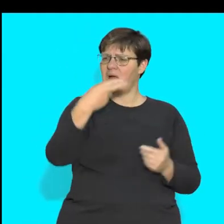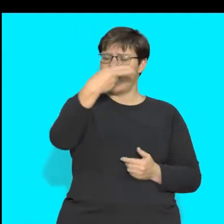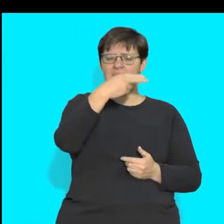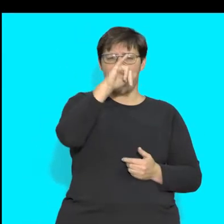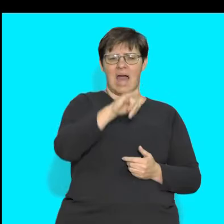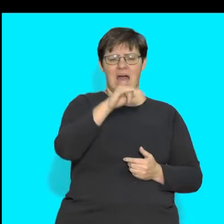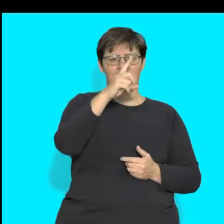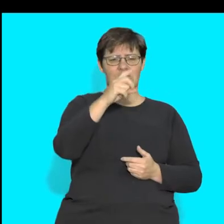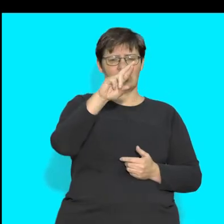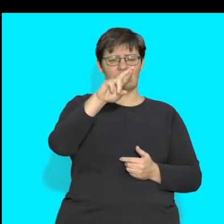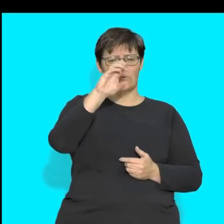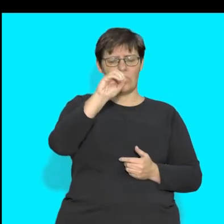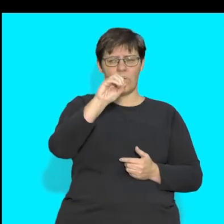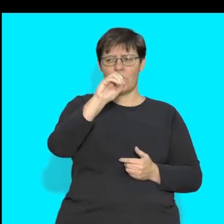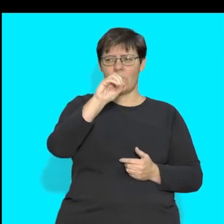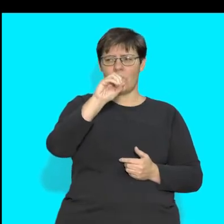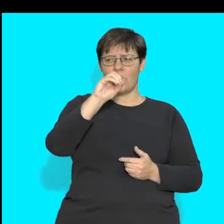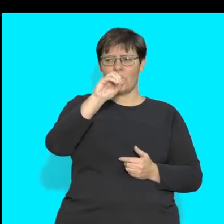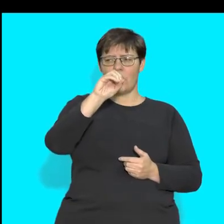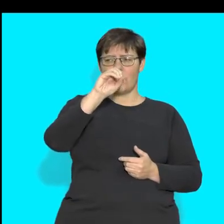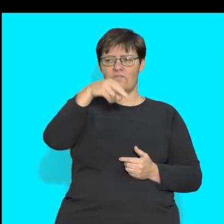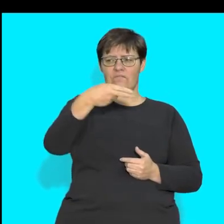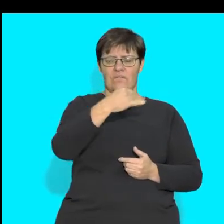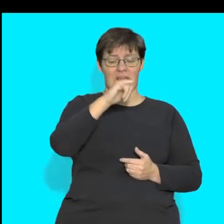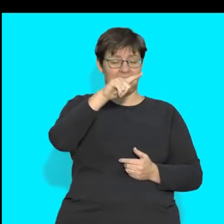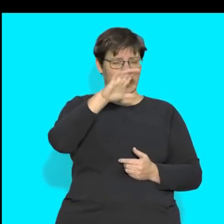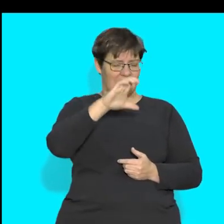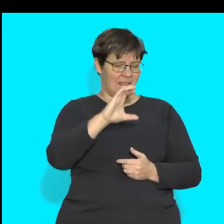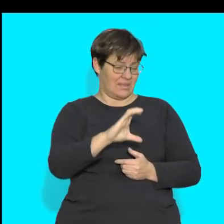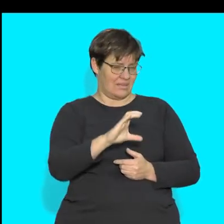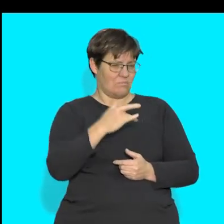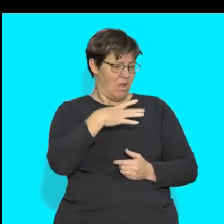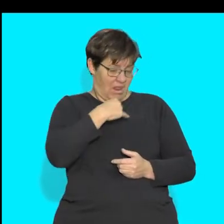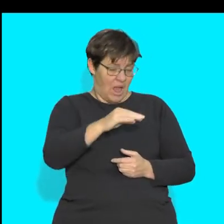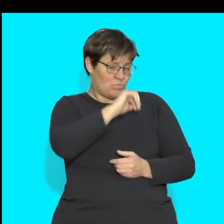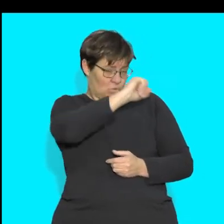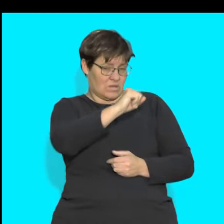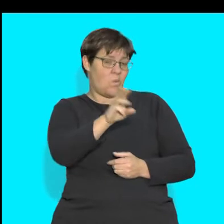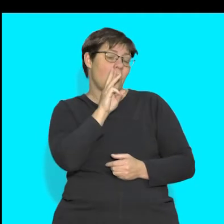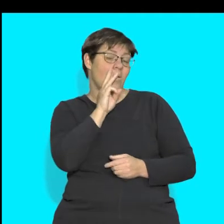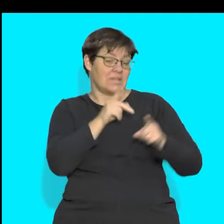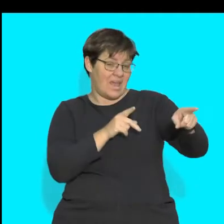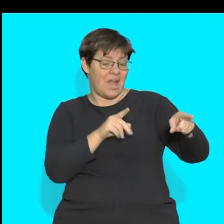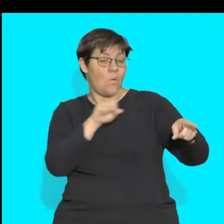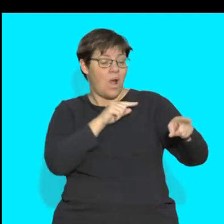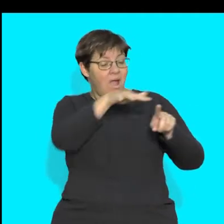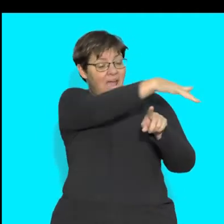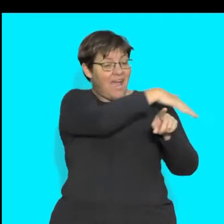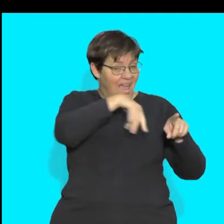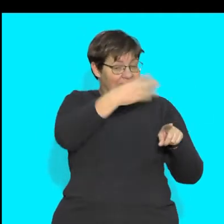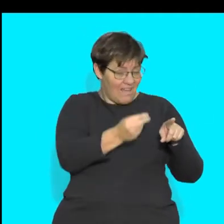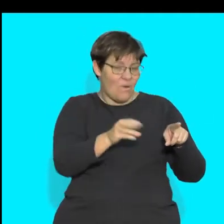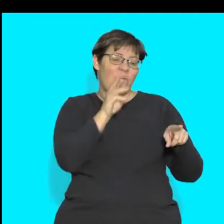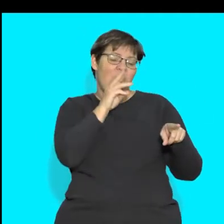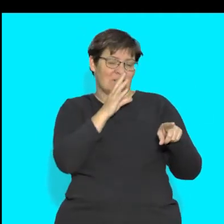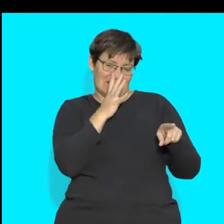hydrophilic mean? Like water. And we want them to like water because what is around here? There's a lot of